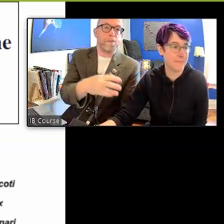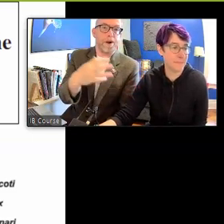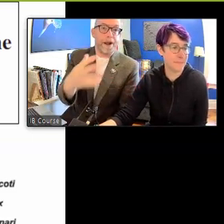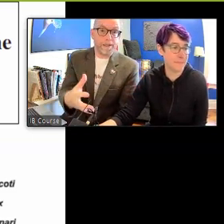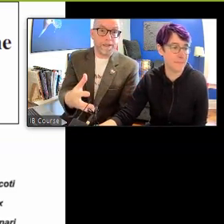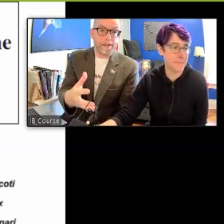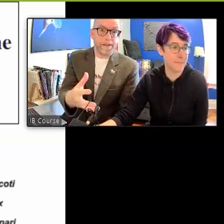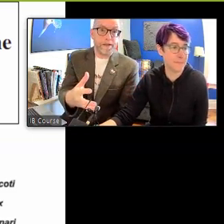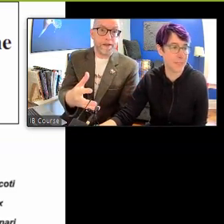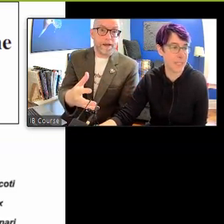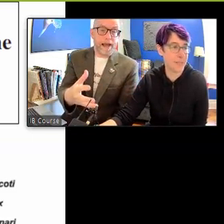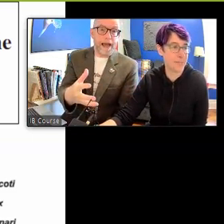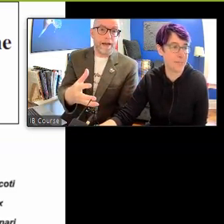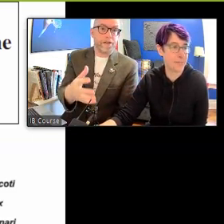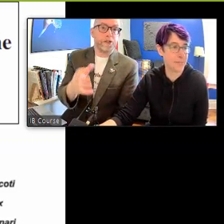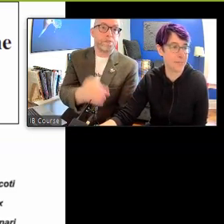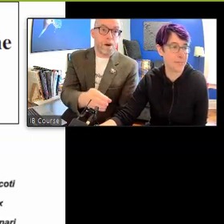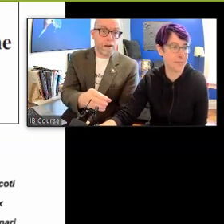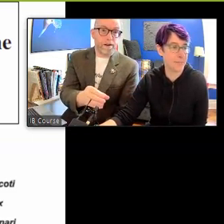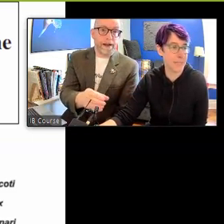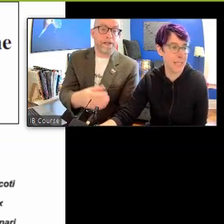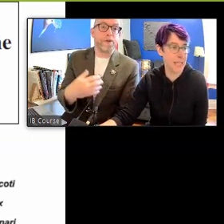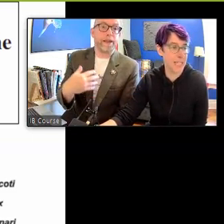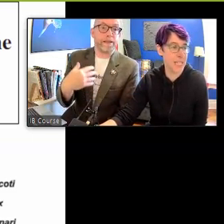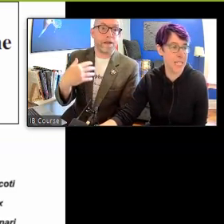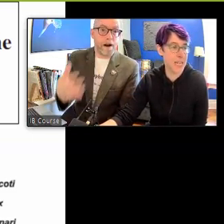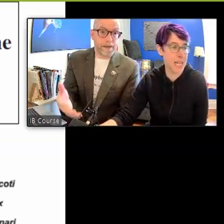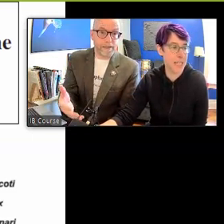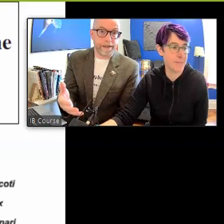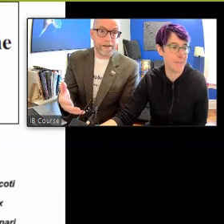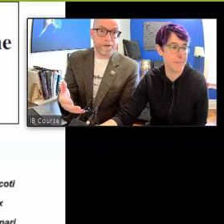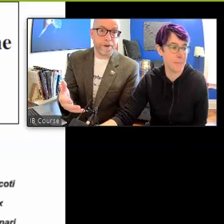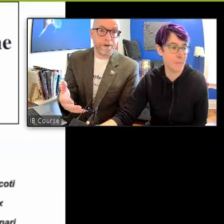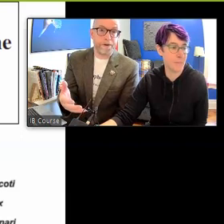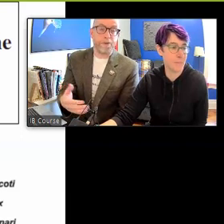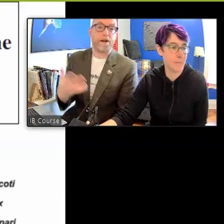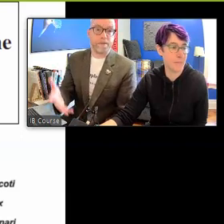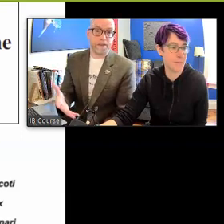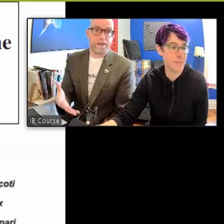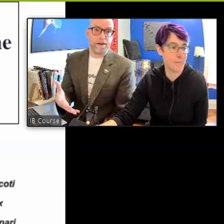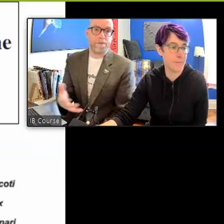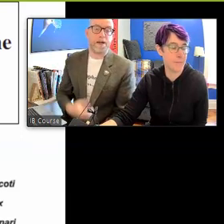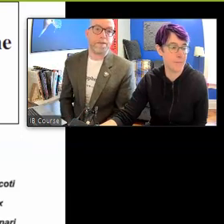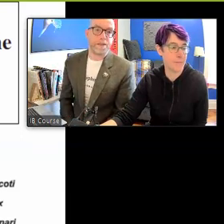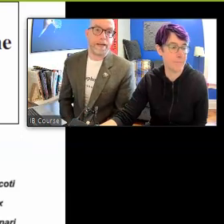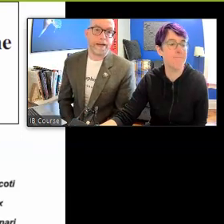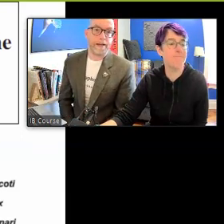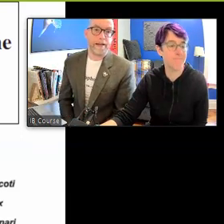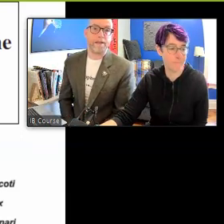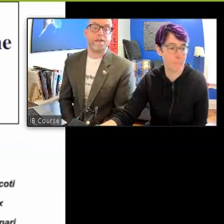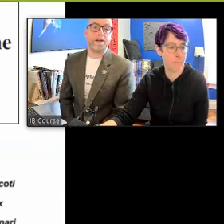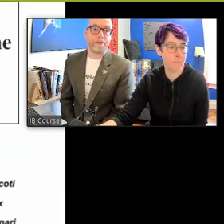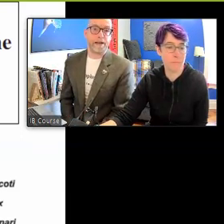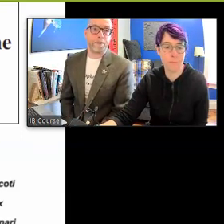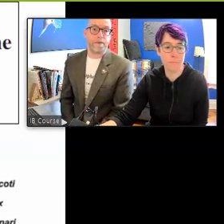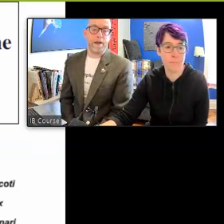more and more nonsense and smaller, and so less costly to reproduce. We've talked about this a number of times again and again.